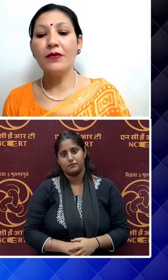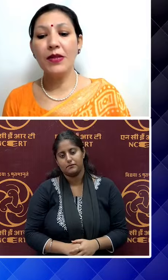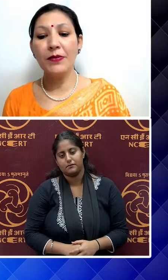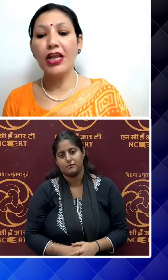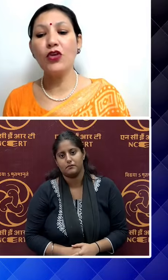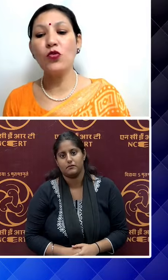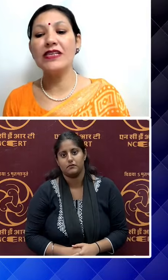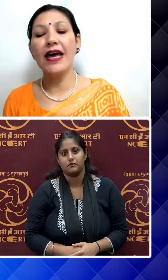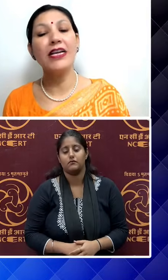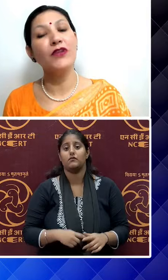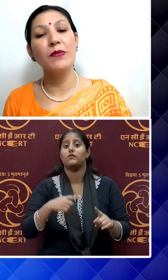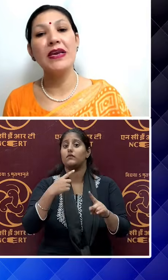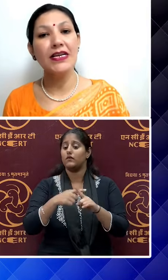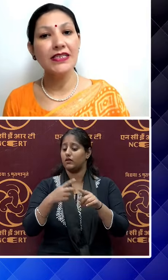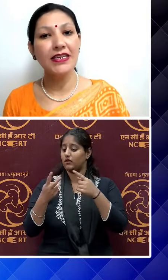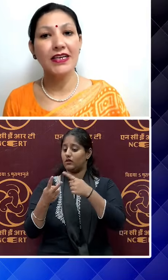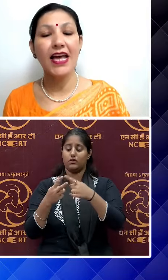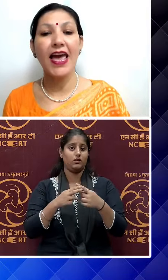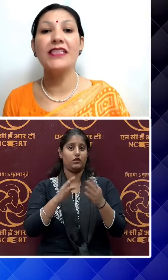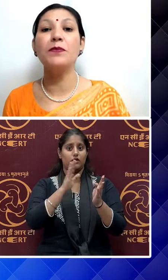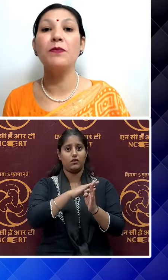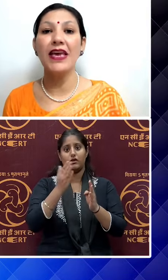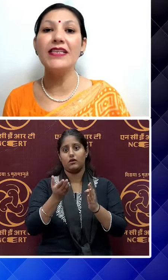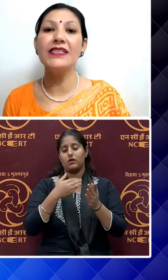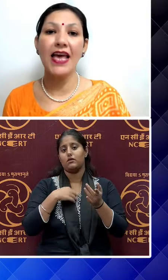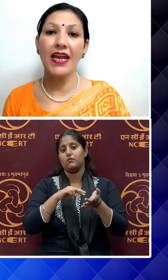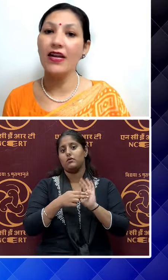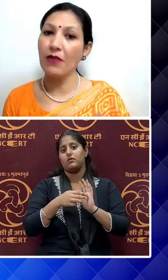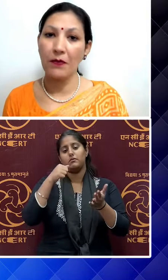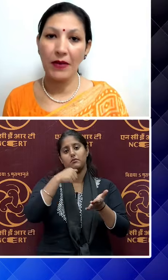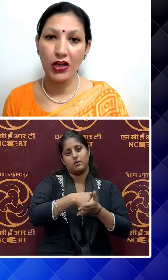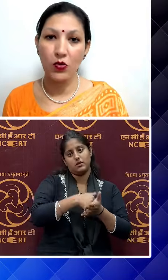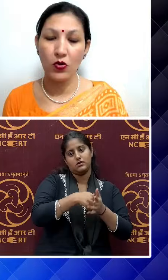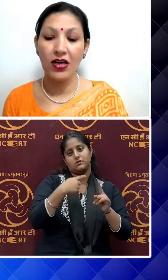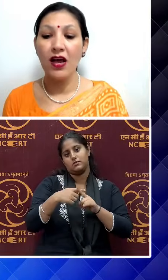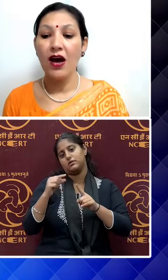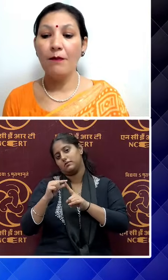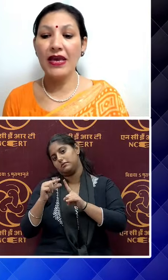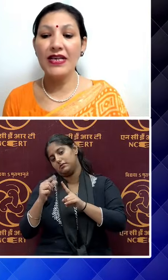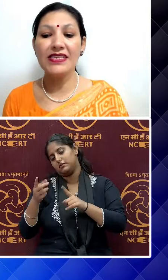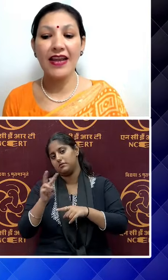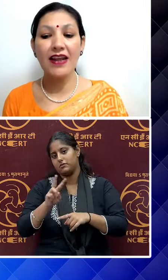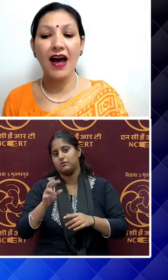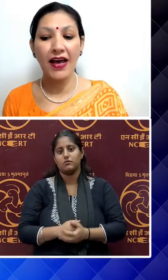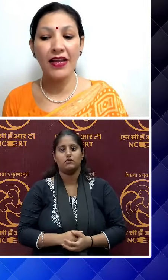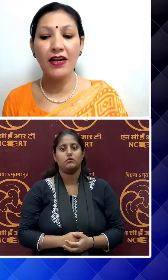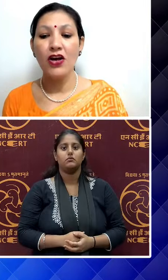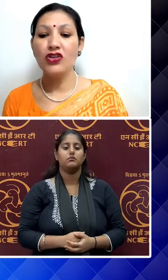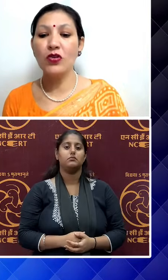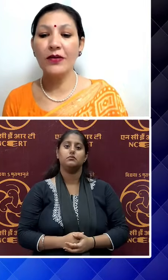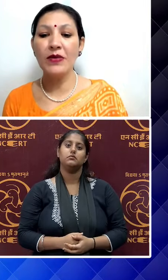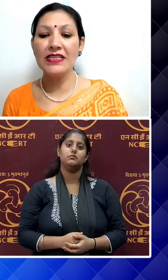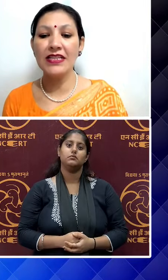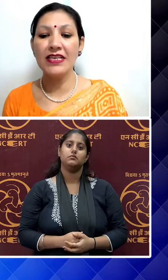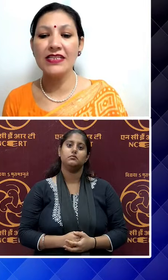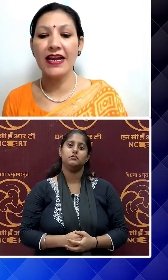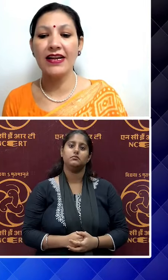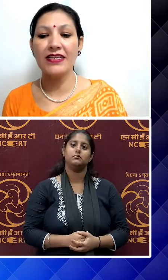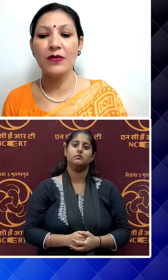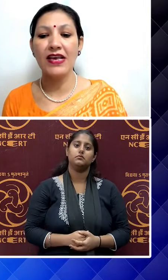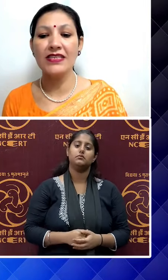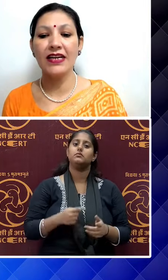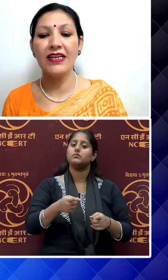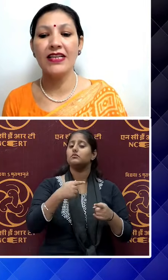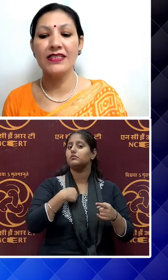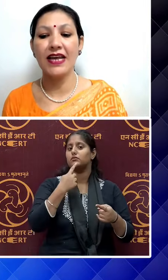the remaining two sides will be considered as base and perpendicular, base and height. So let me say this side